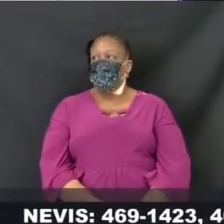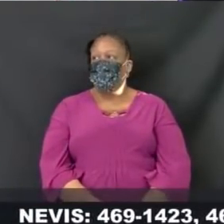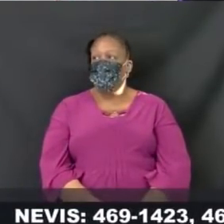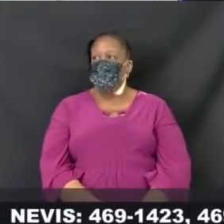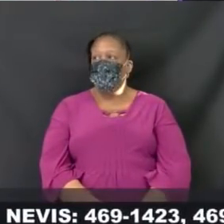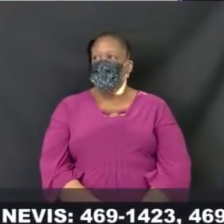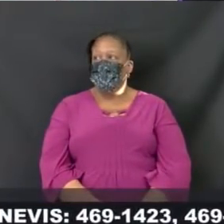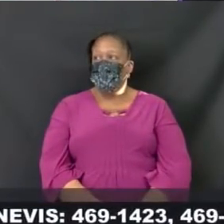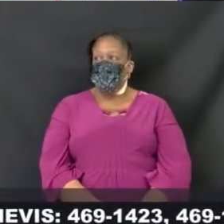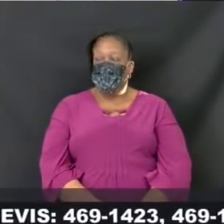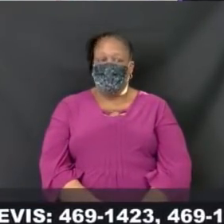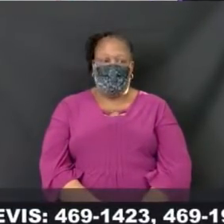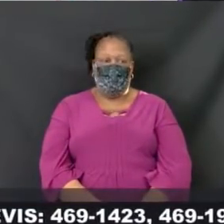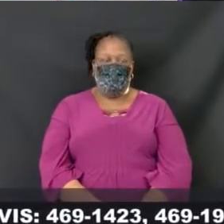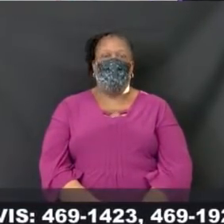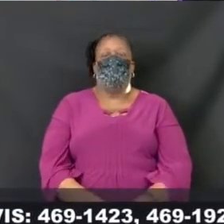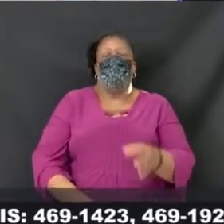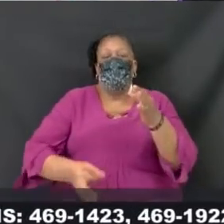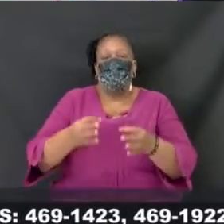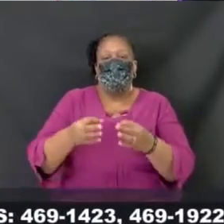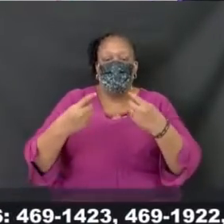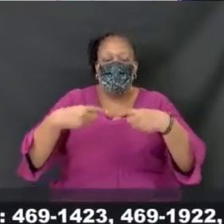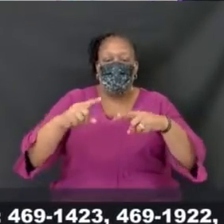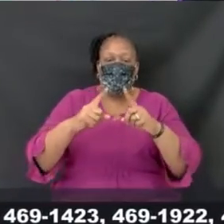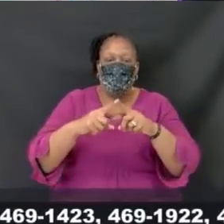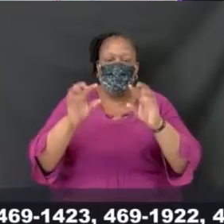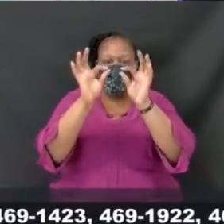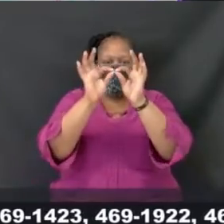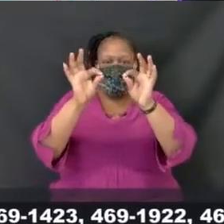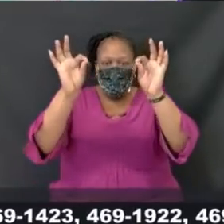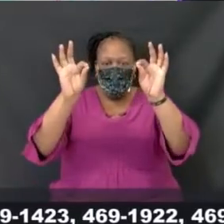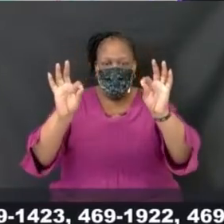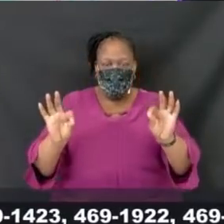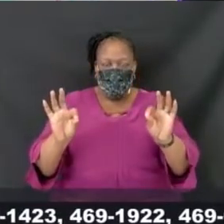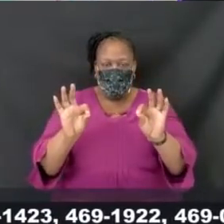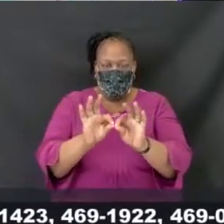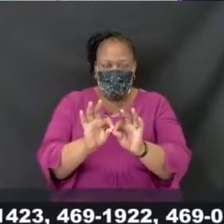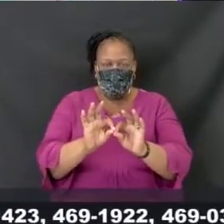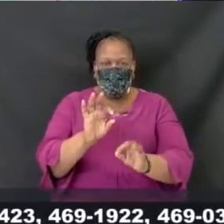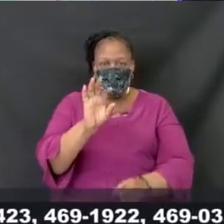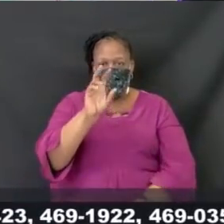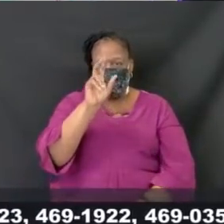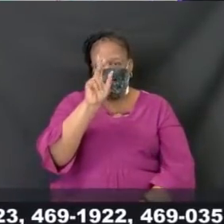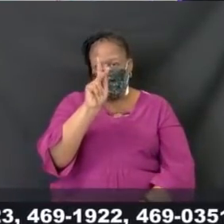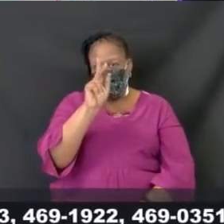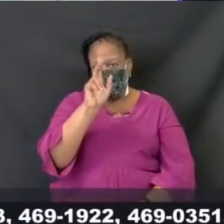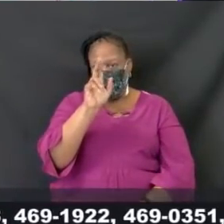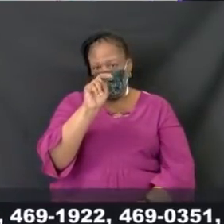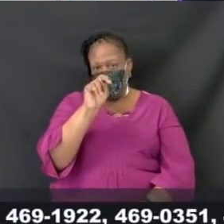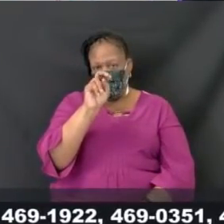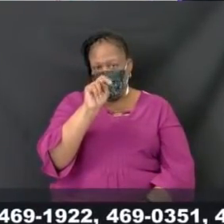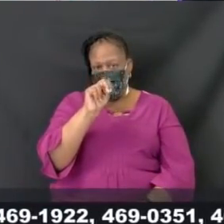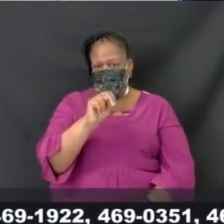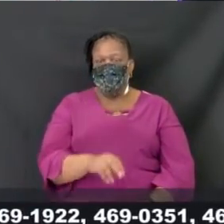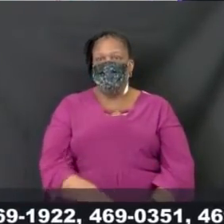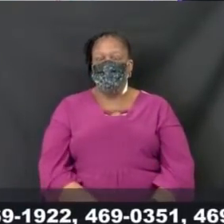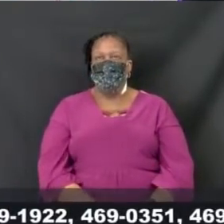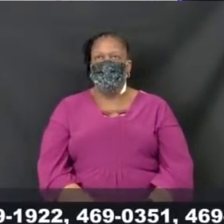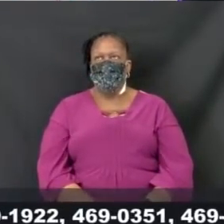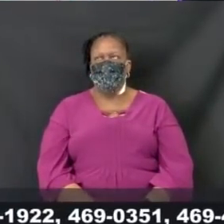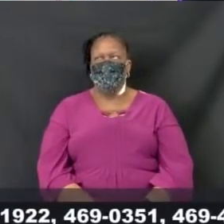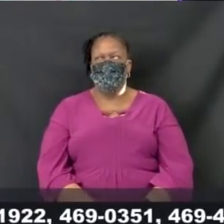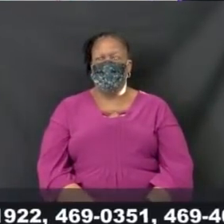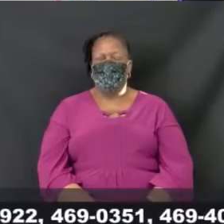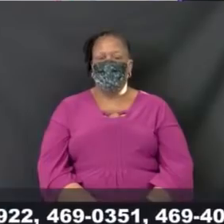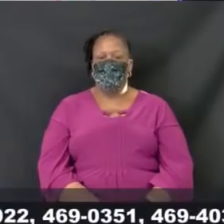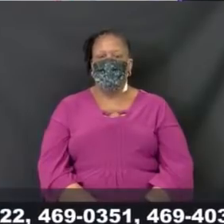form, that's the KNA travel form.kn, you will also see some instructions that will guide you what to do if your flight has been changed